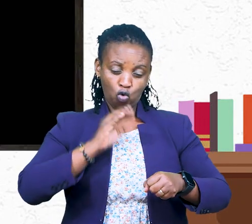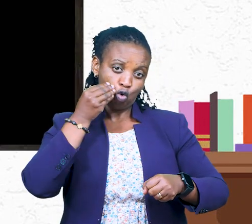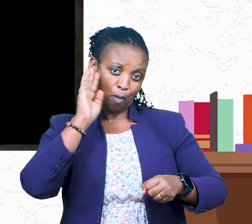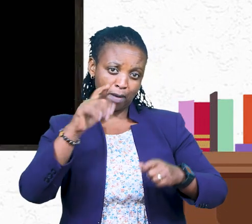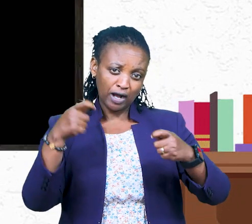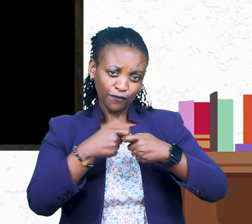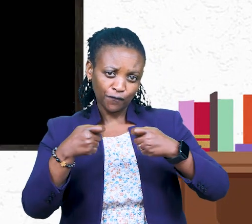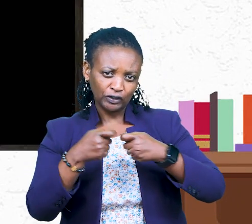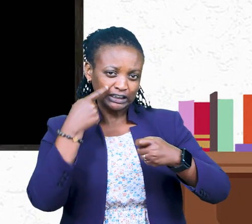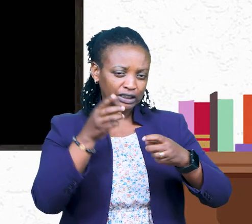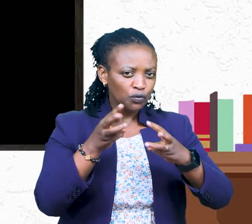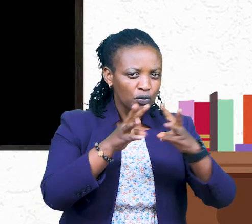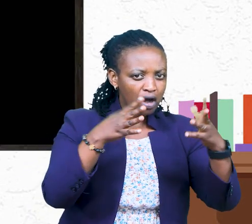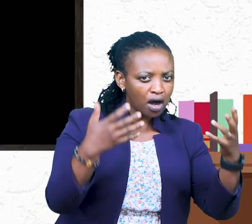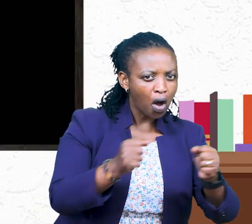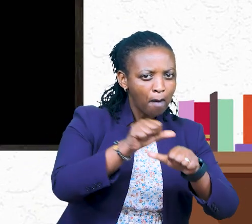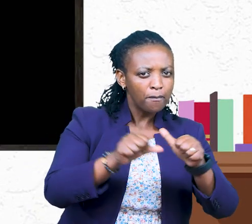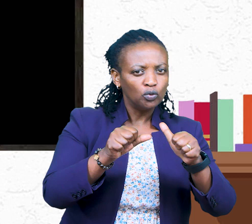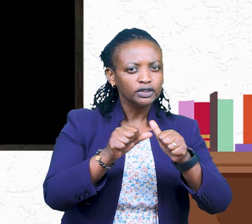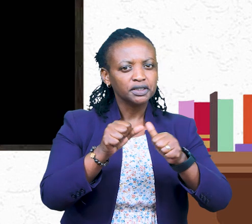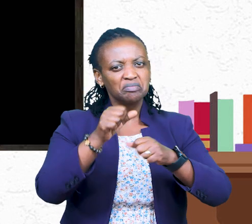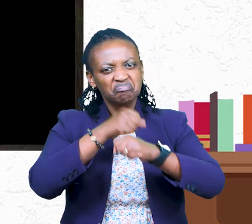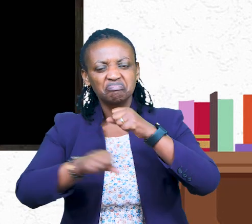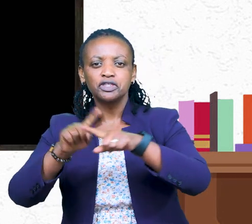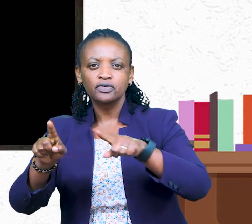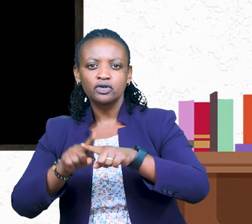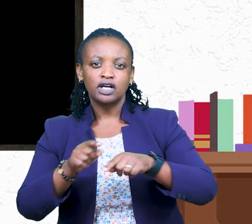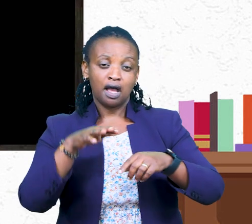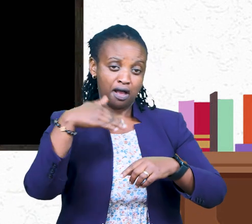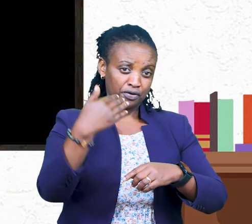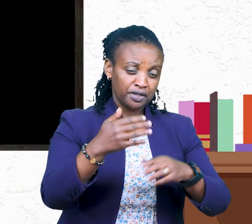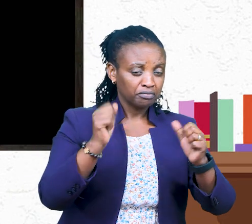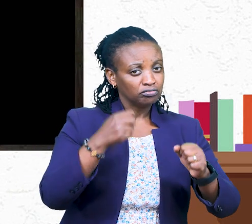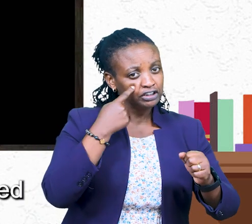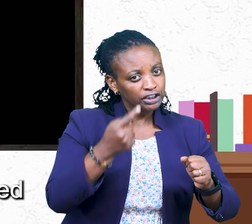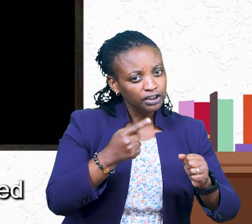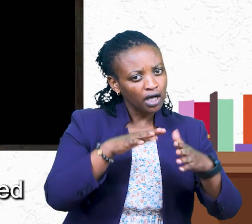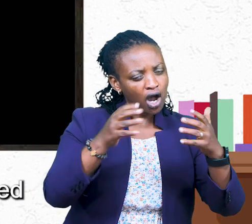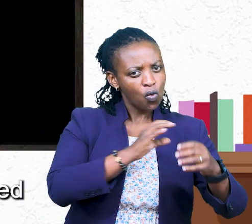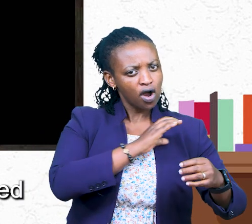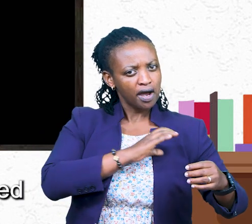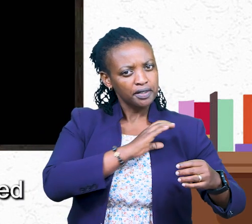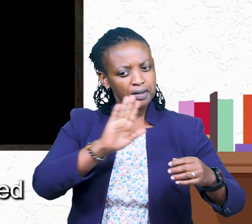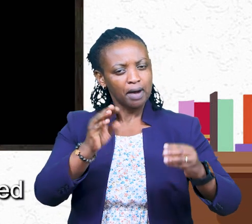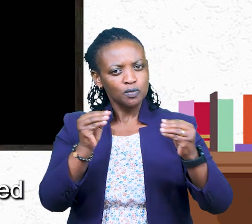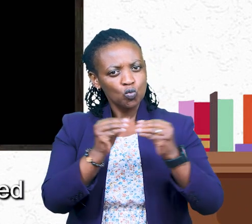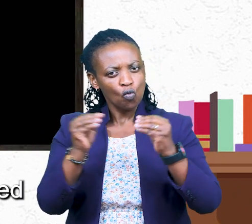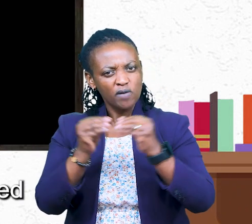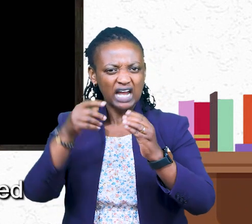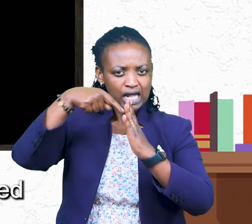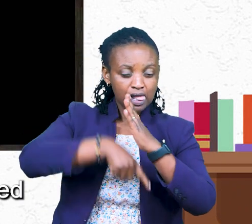you can make your own magnets at home and testing the magnetic properties of other materials. Over the next few lessons, we'll be looking at all these